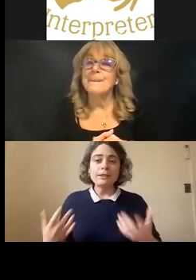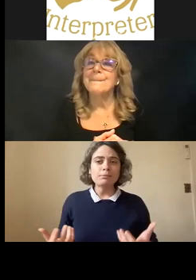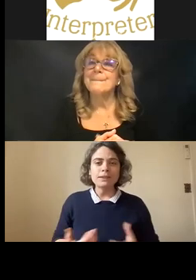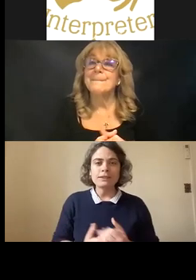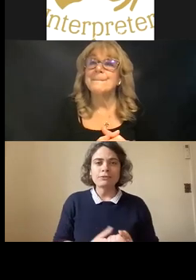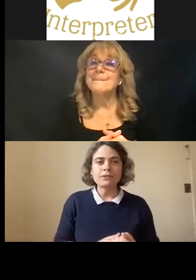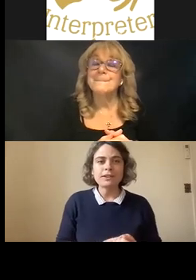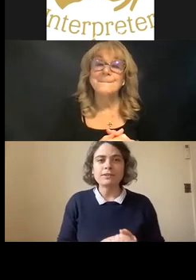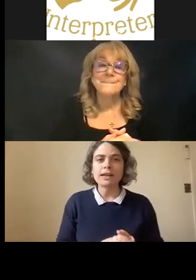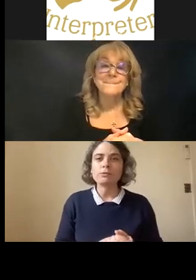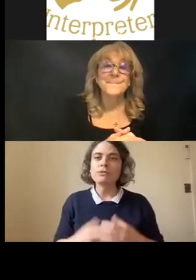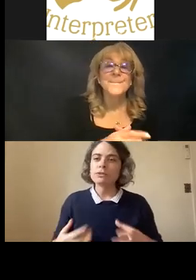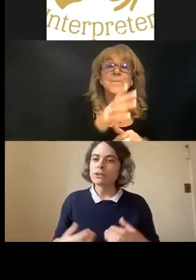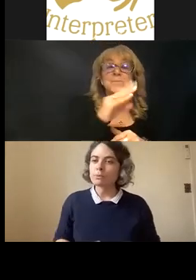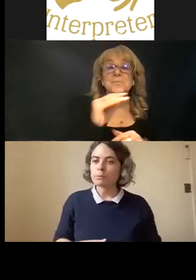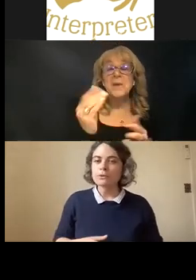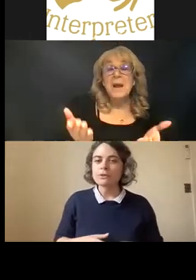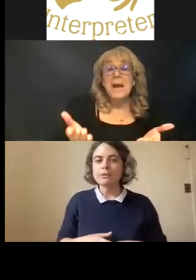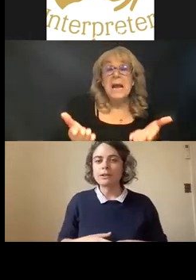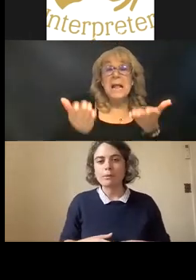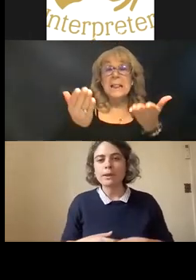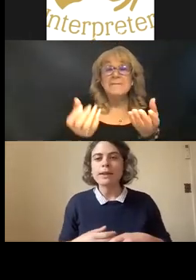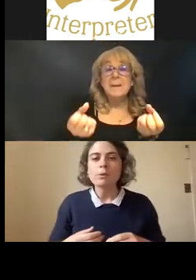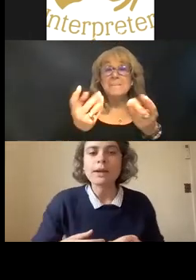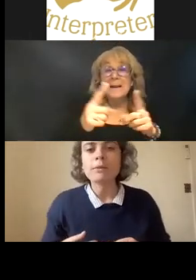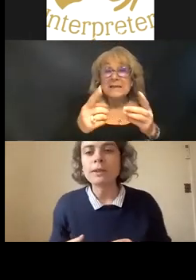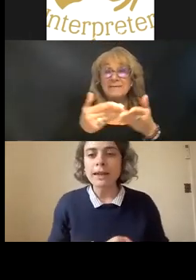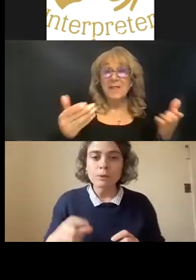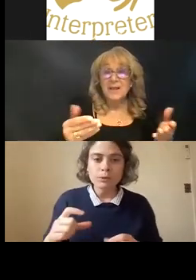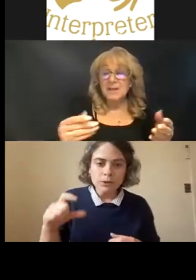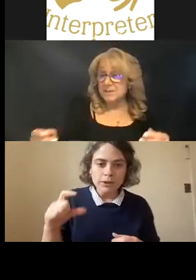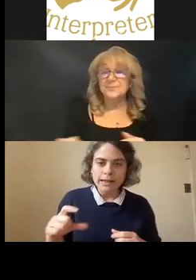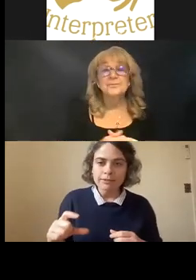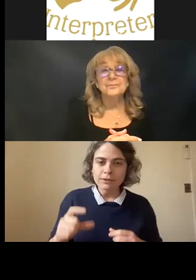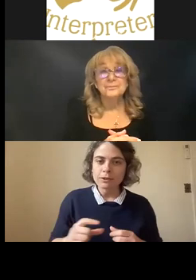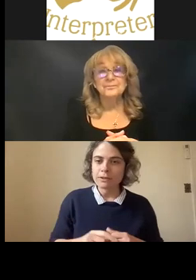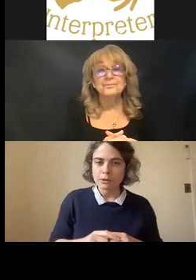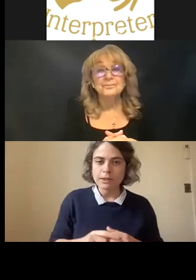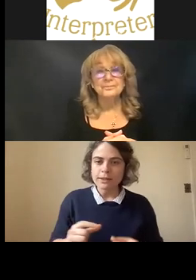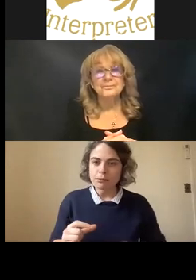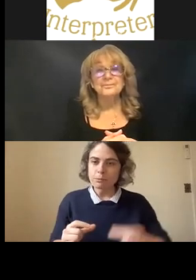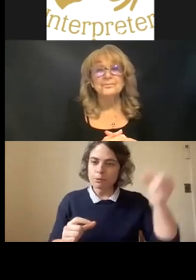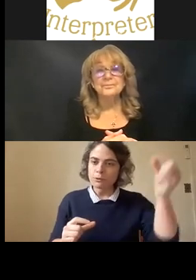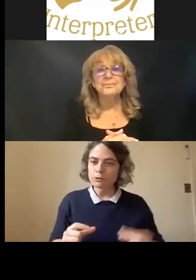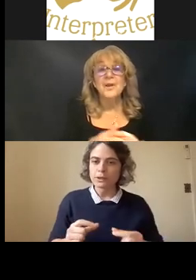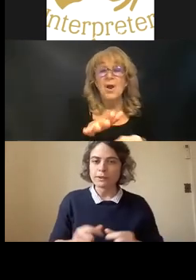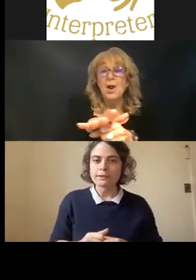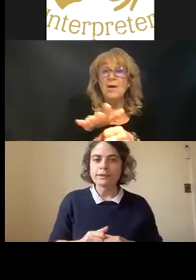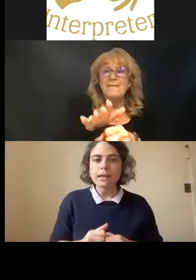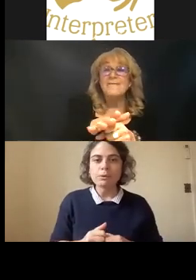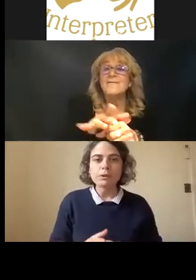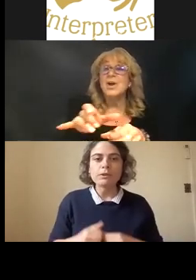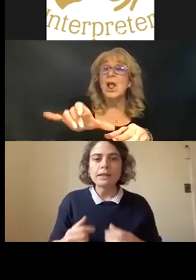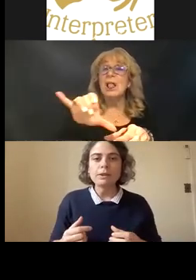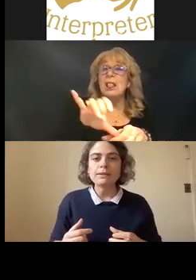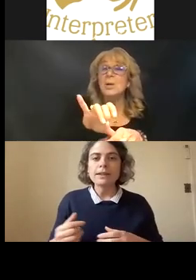can lift many different things. And we've done an experiment in the lab where we took a glass filled with liquids and we put a straw in it.